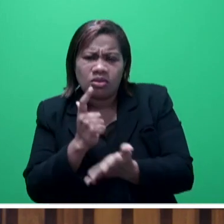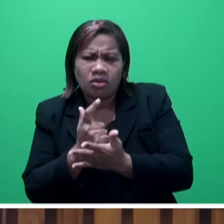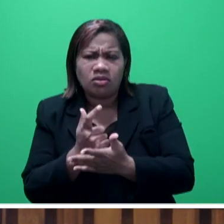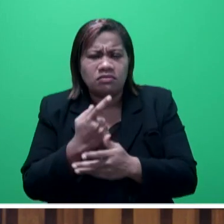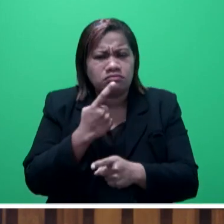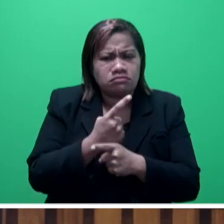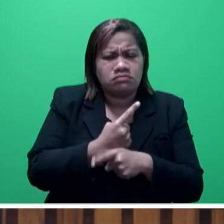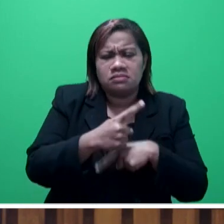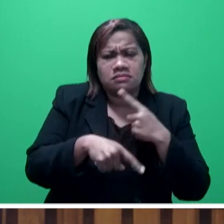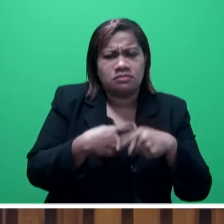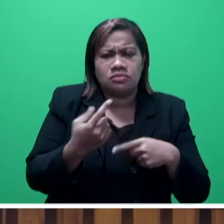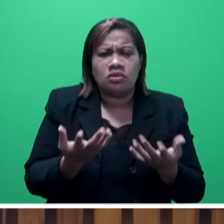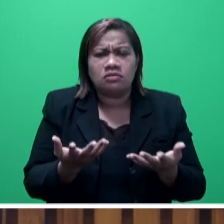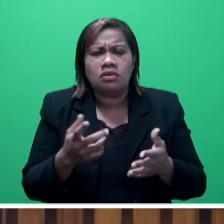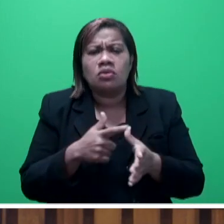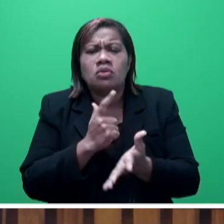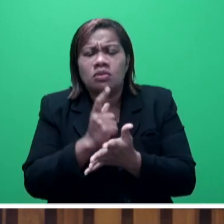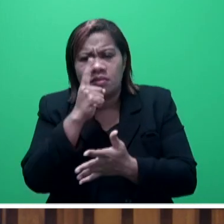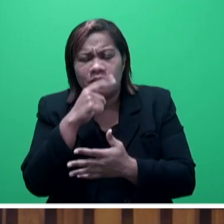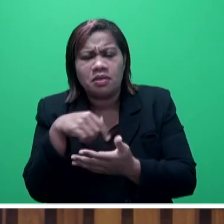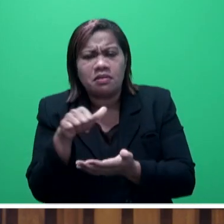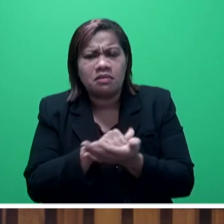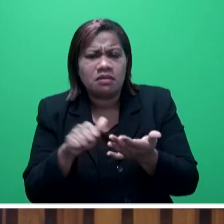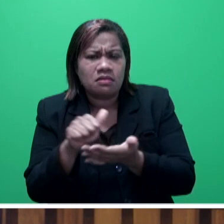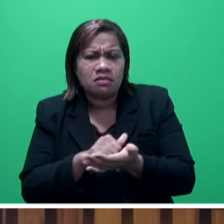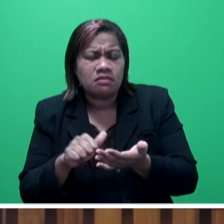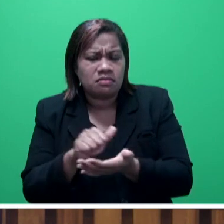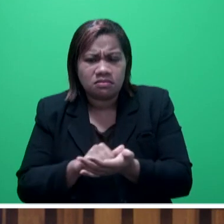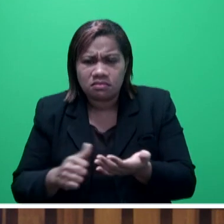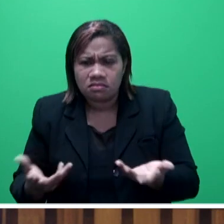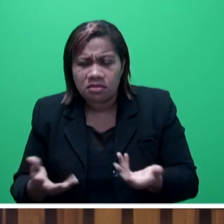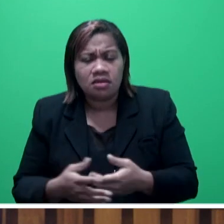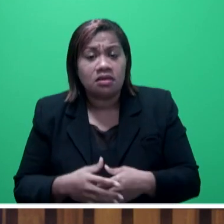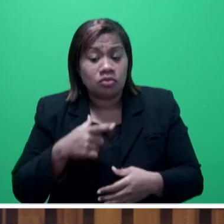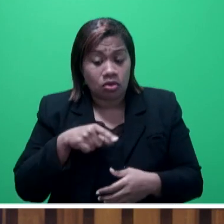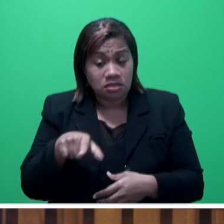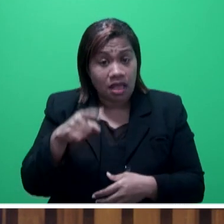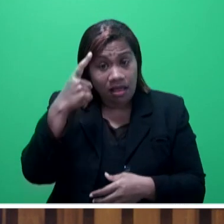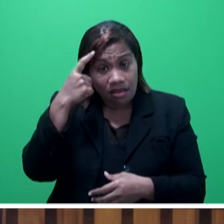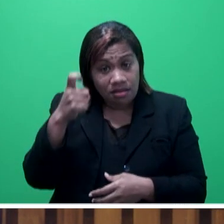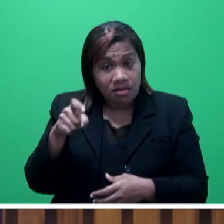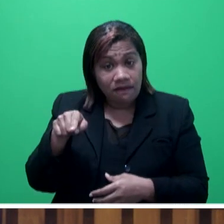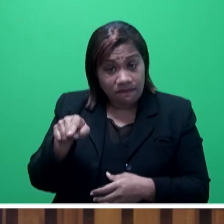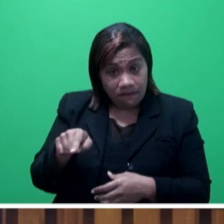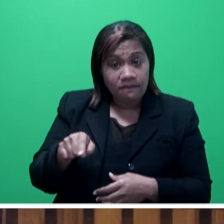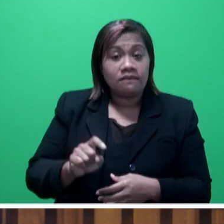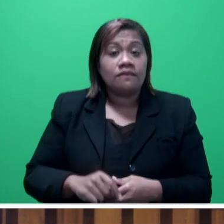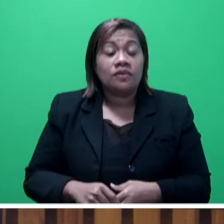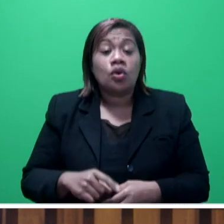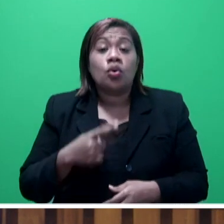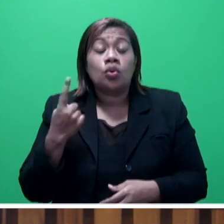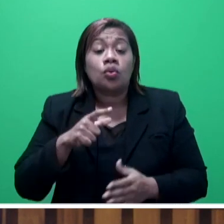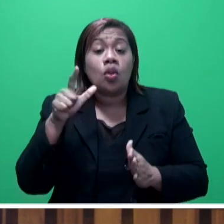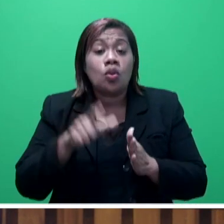there are a lot of people who were in fact buying lots who in fact weren't entitled to it, because the idea was that those people who are low-income people should